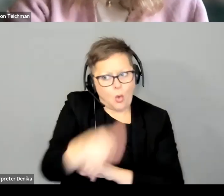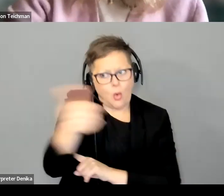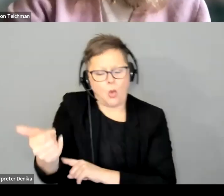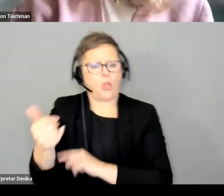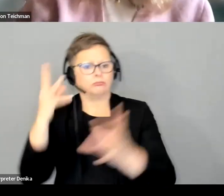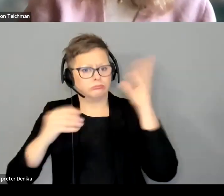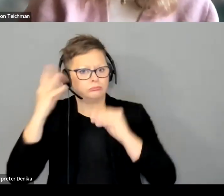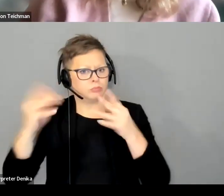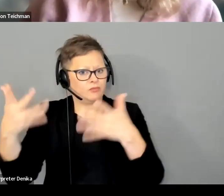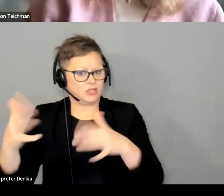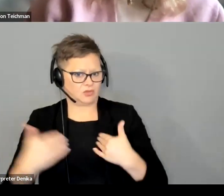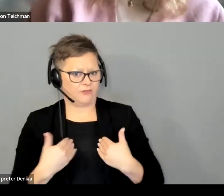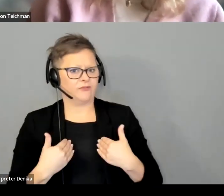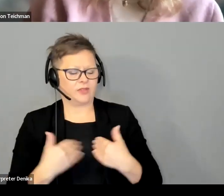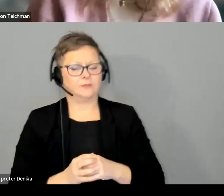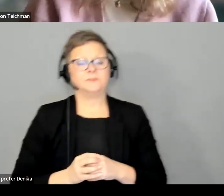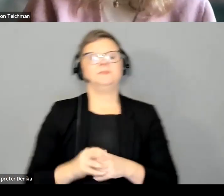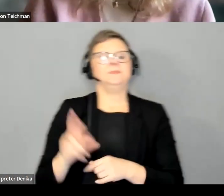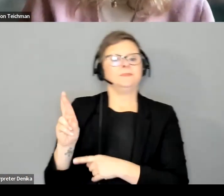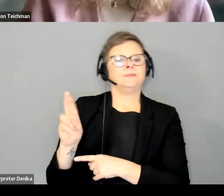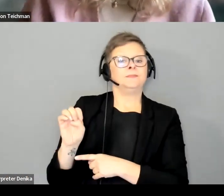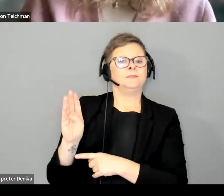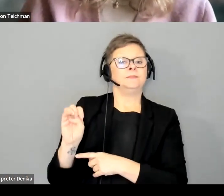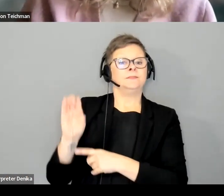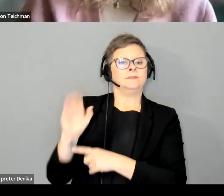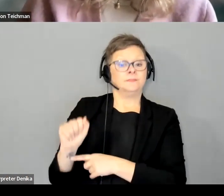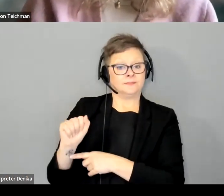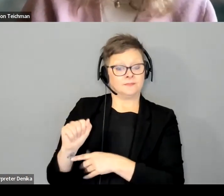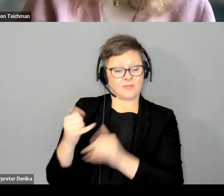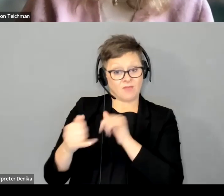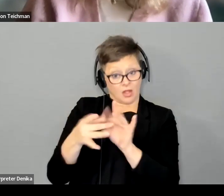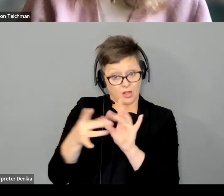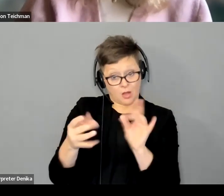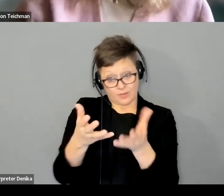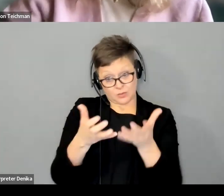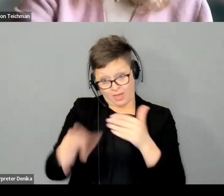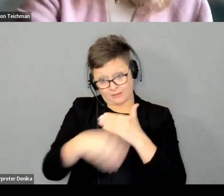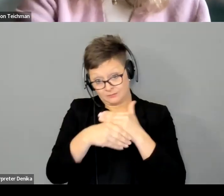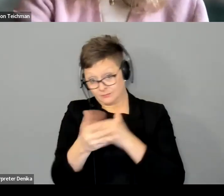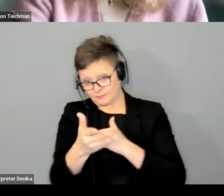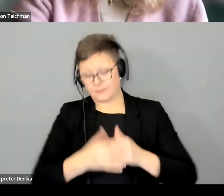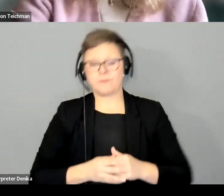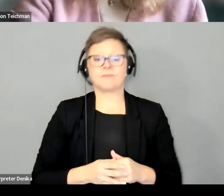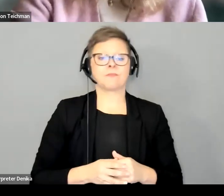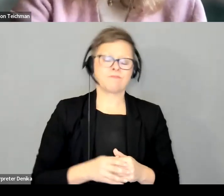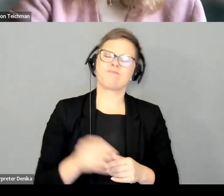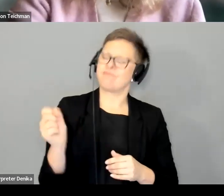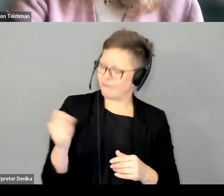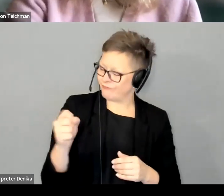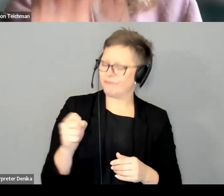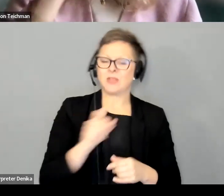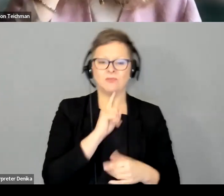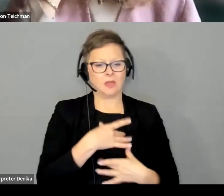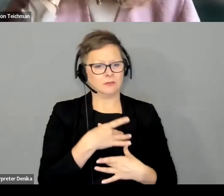Thank you so much. And Rebecca, is there any final comments on this prompt that you would like to share? Yeah, it's